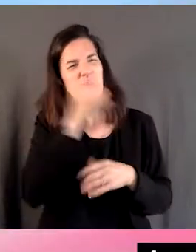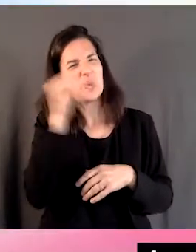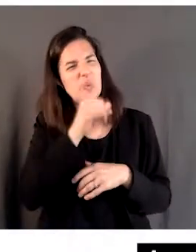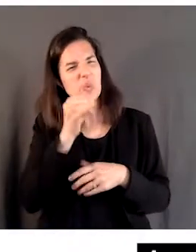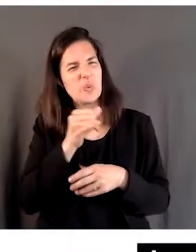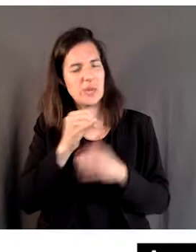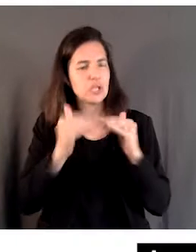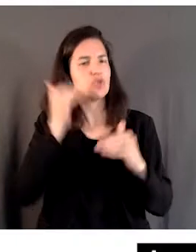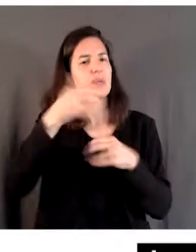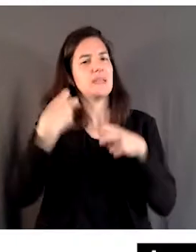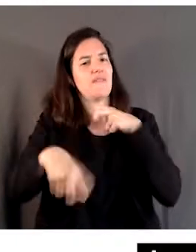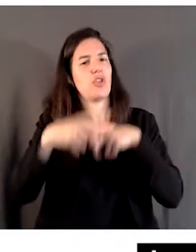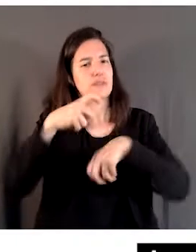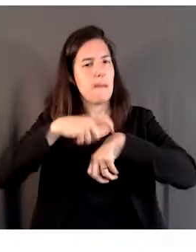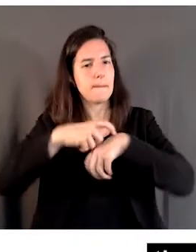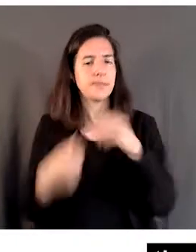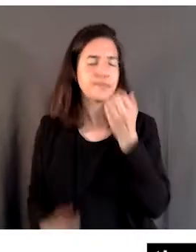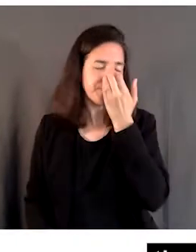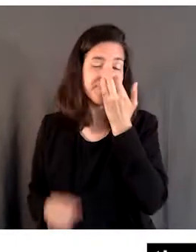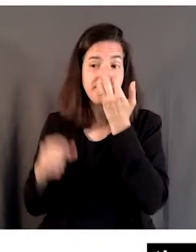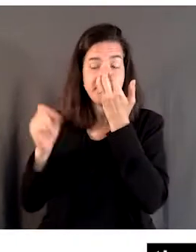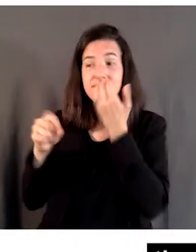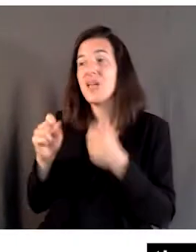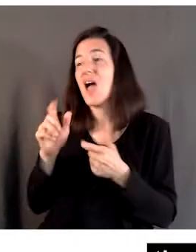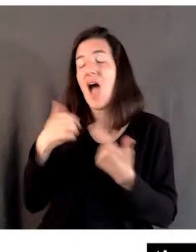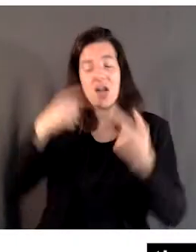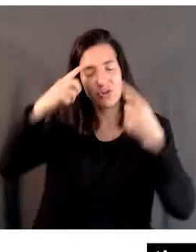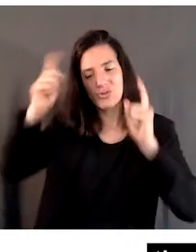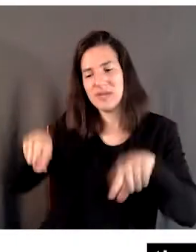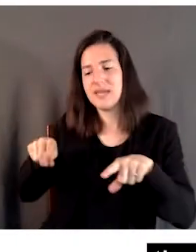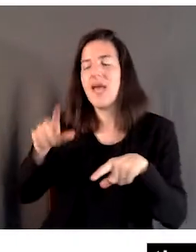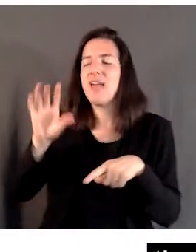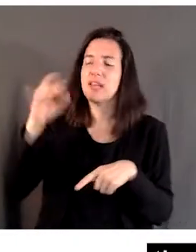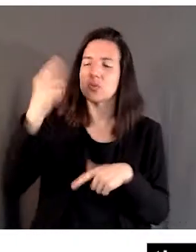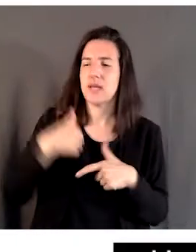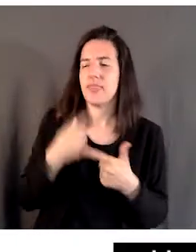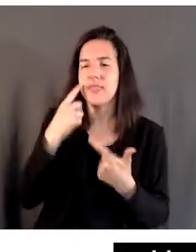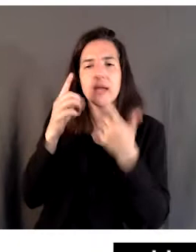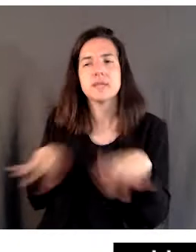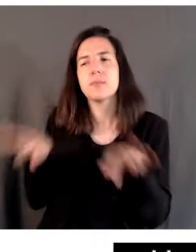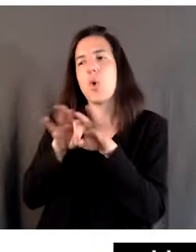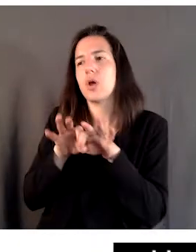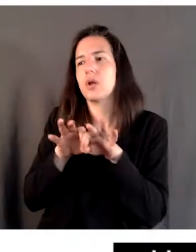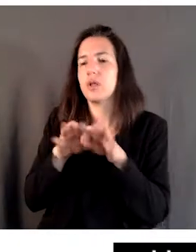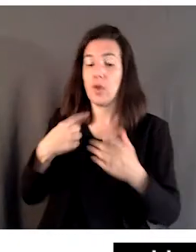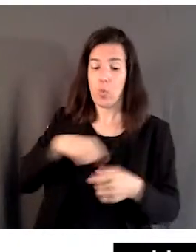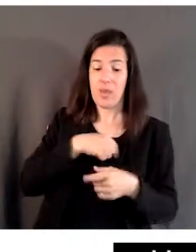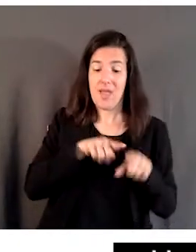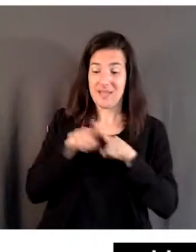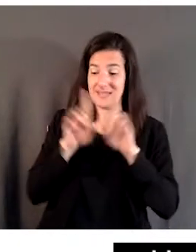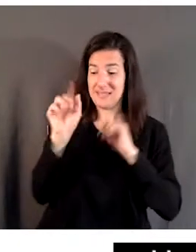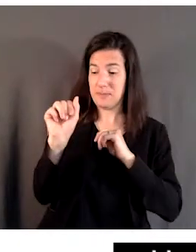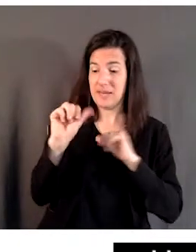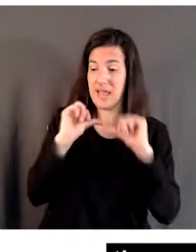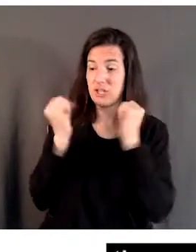Agreed. And that's why I think it's so important that we're curious as disability agencies and asking people like yourself who